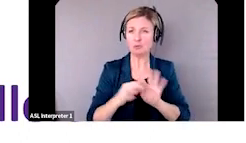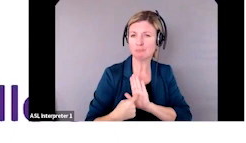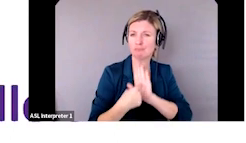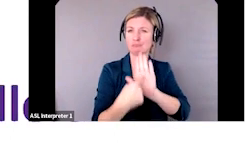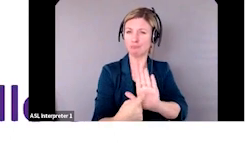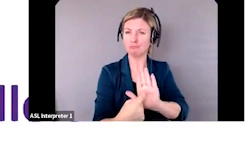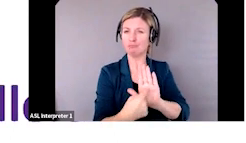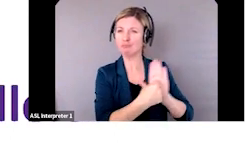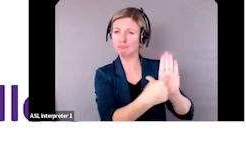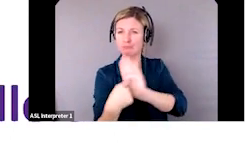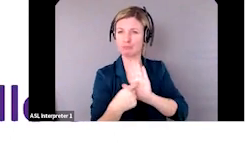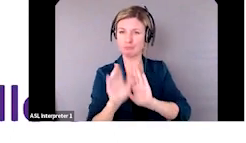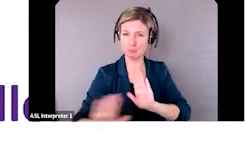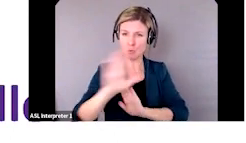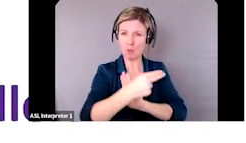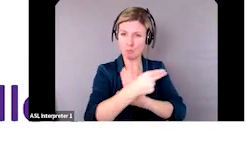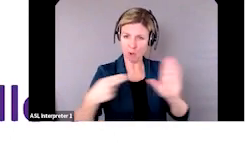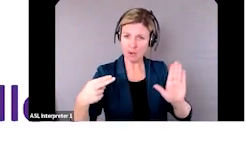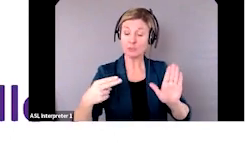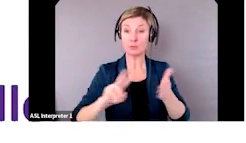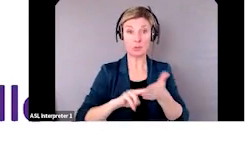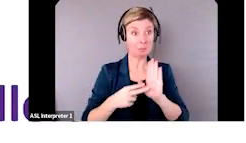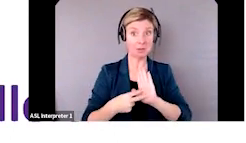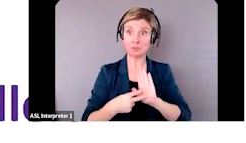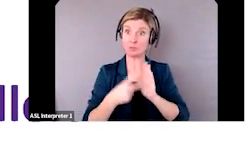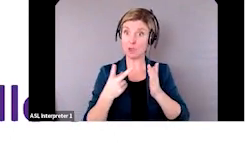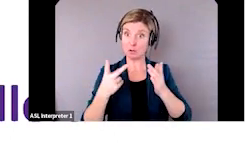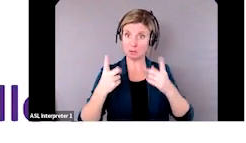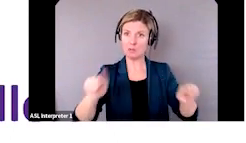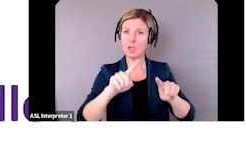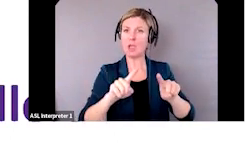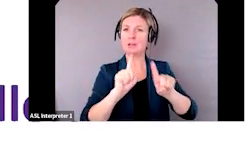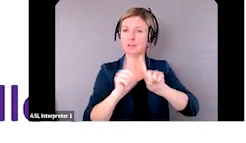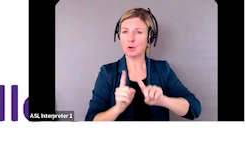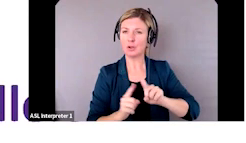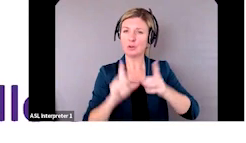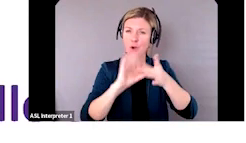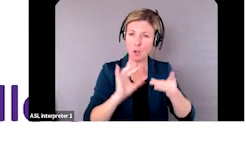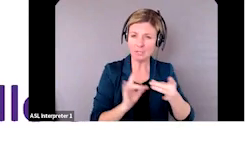and customer service are handled properly so it doesn't have a negative impact on you.